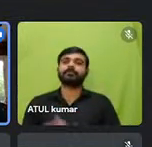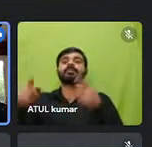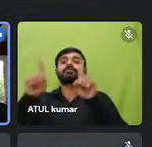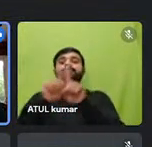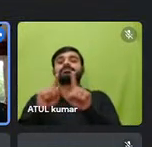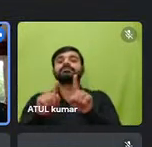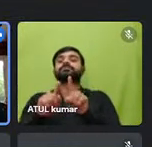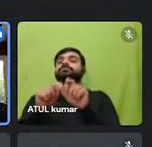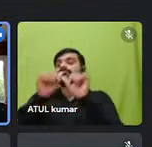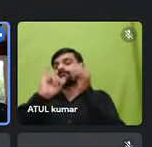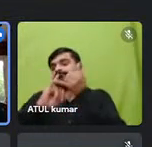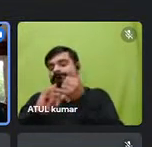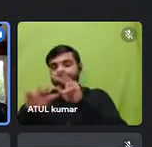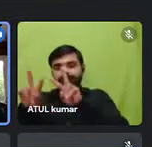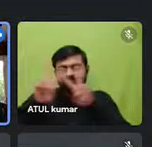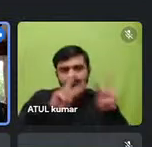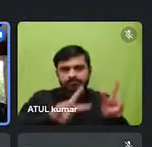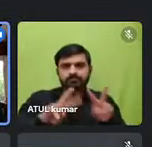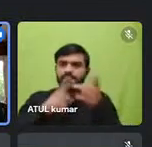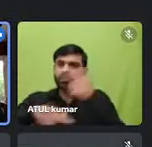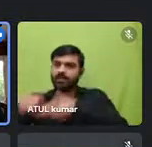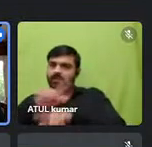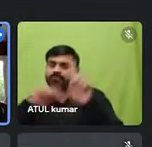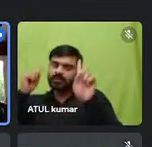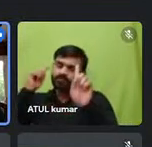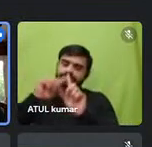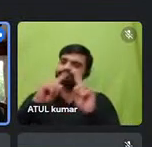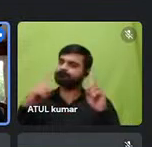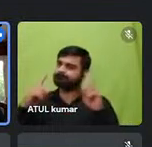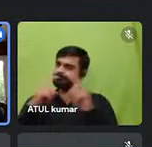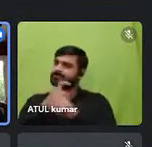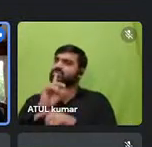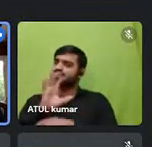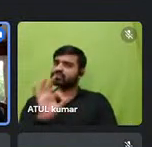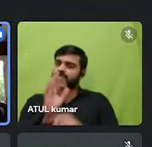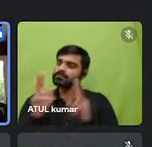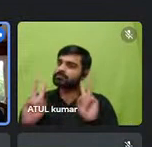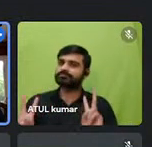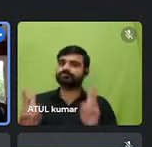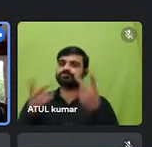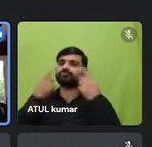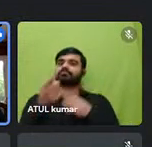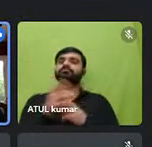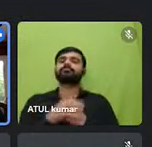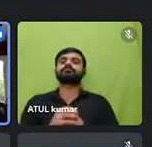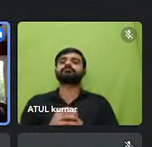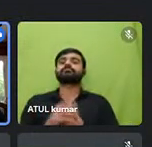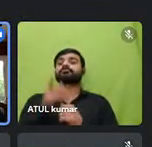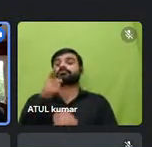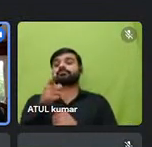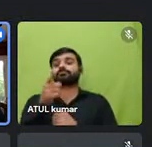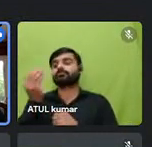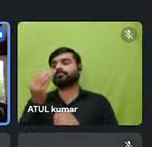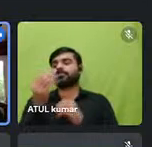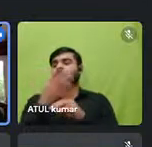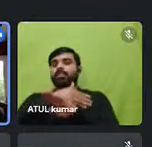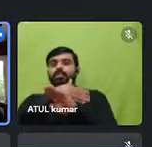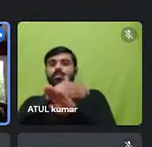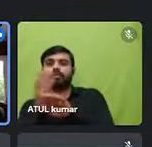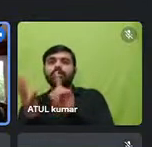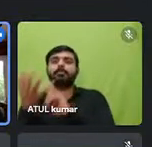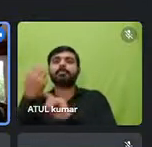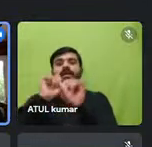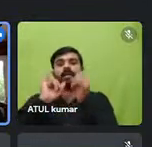Assessment and monitoring of language goals is critical. It's extraordinary that there is so little